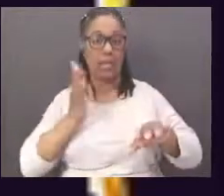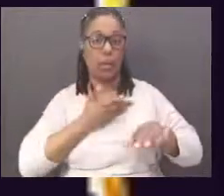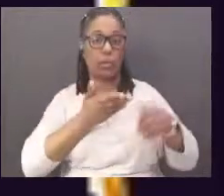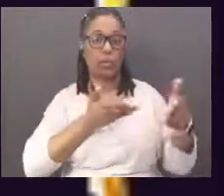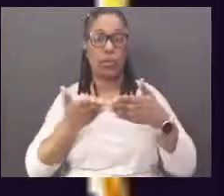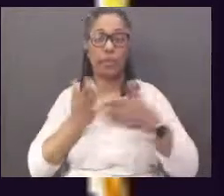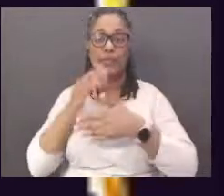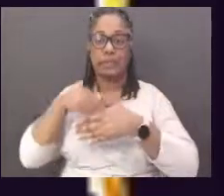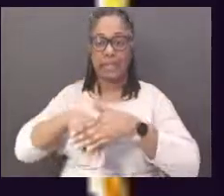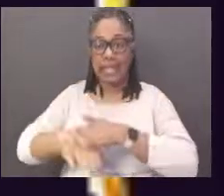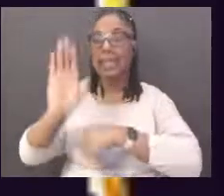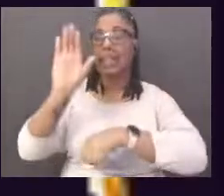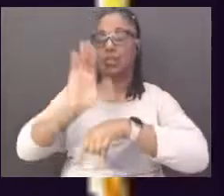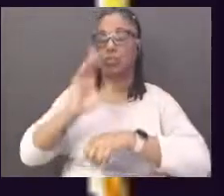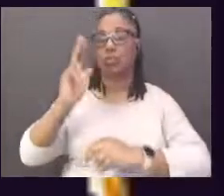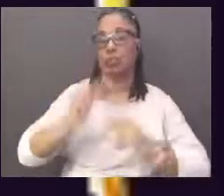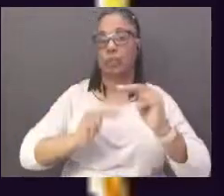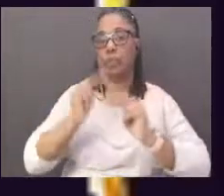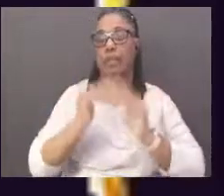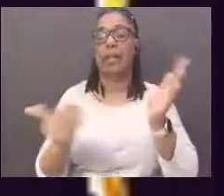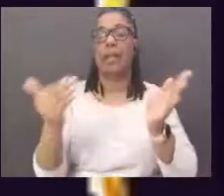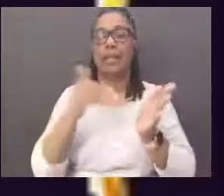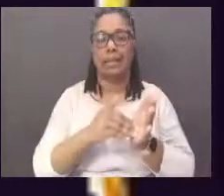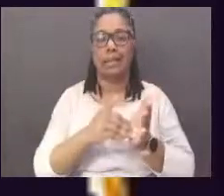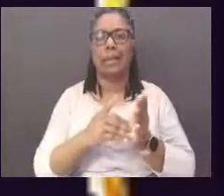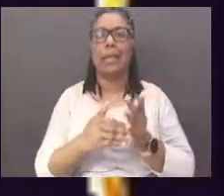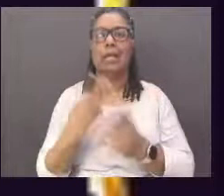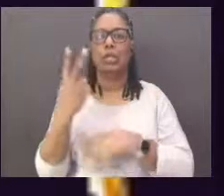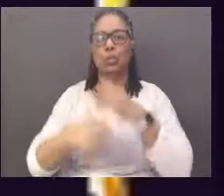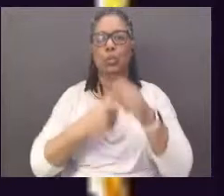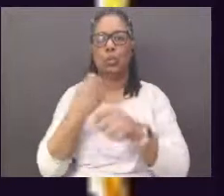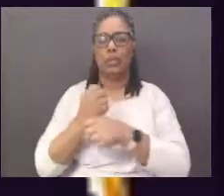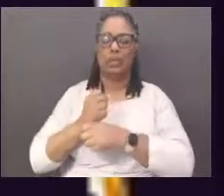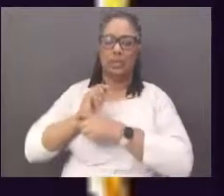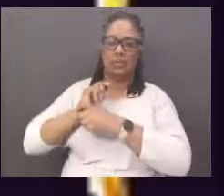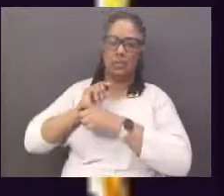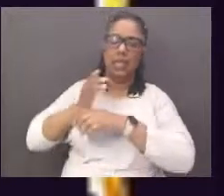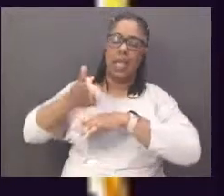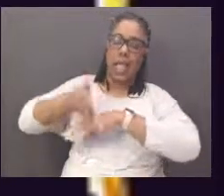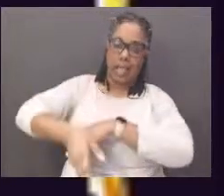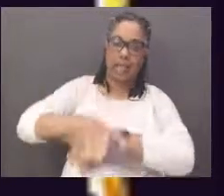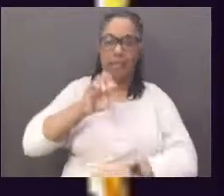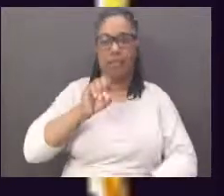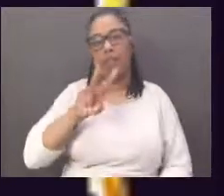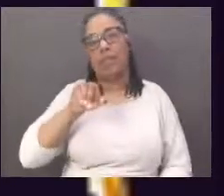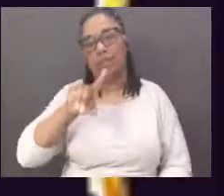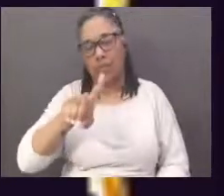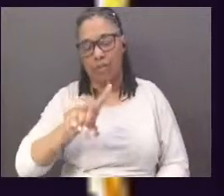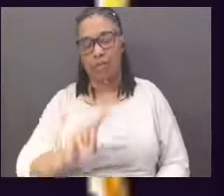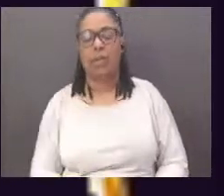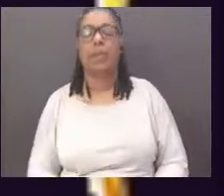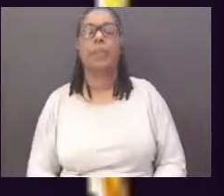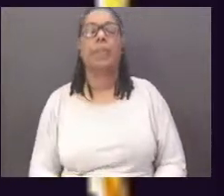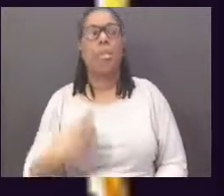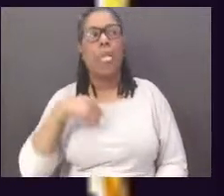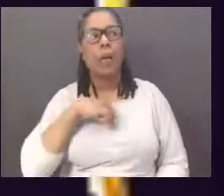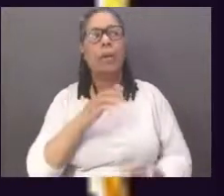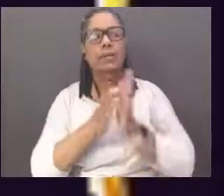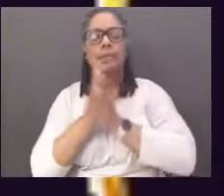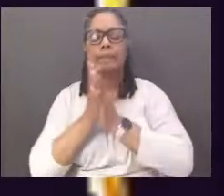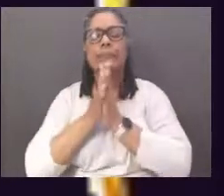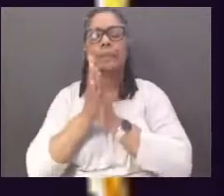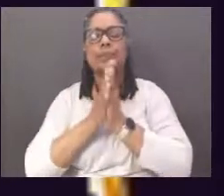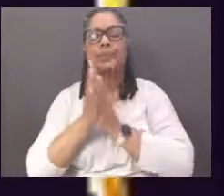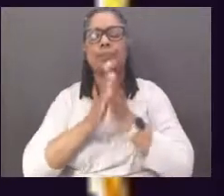after 2 years in the wilderness, 2 years of being away. We're looking forward to that that